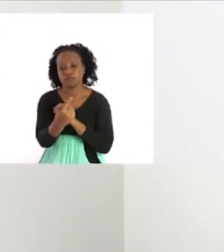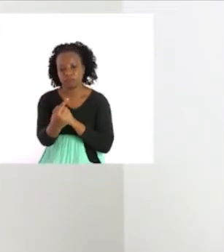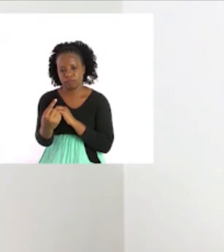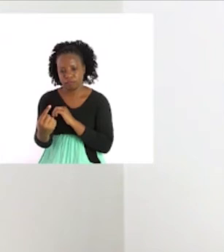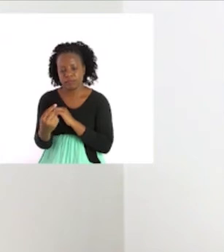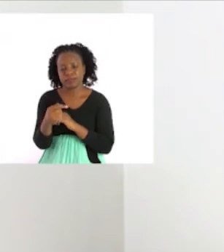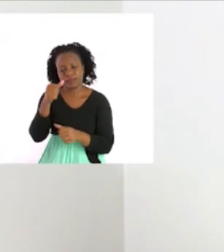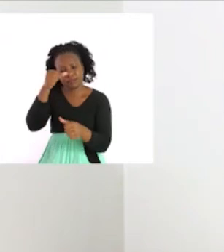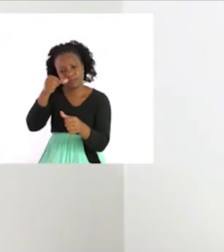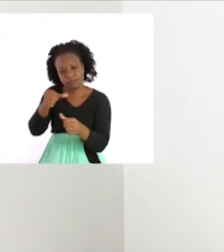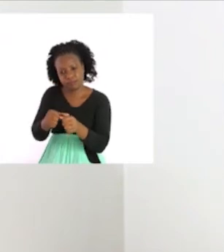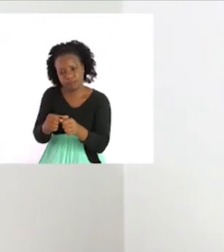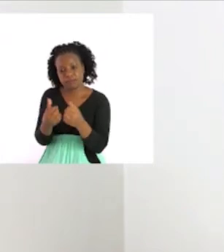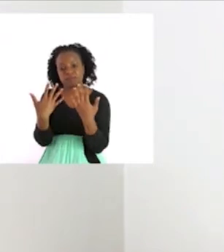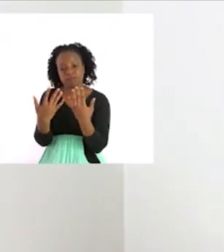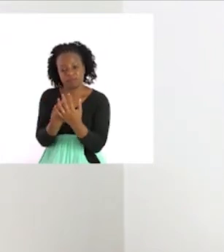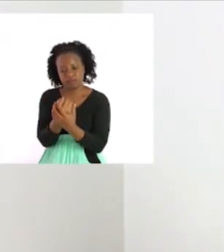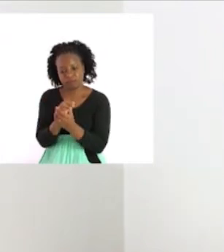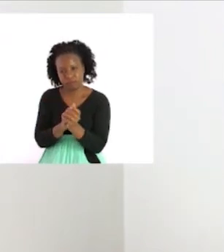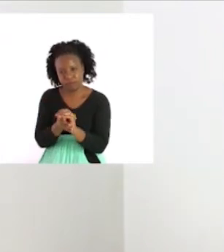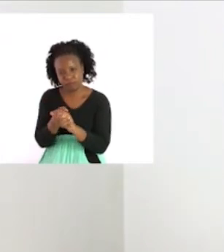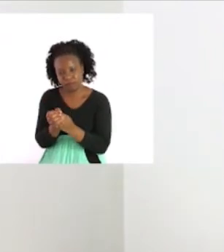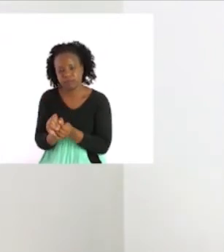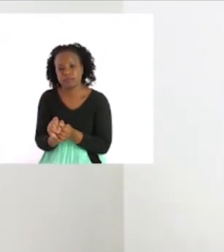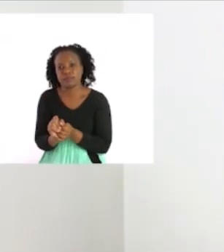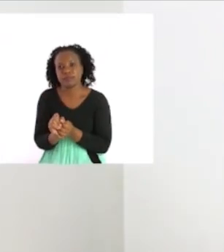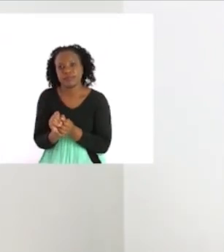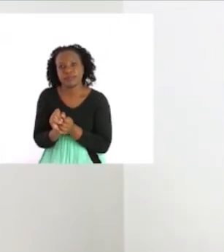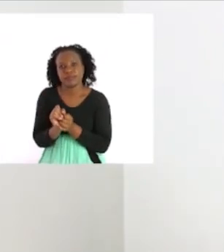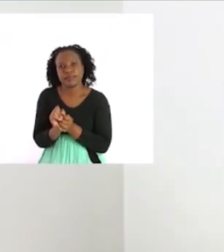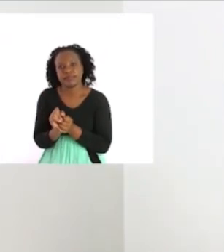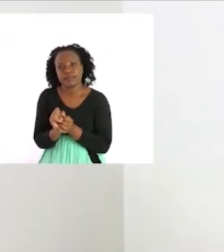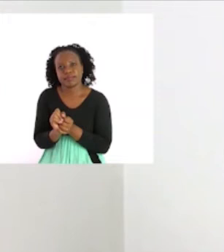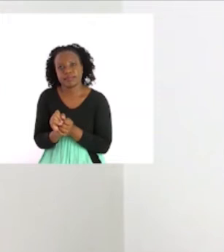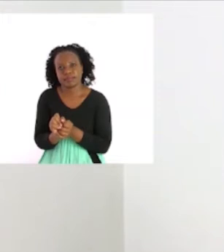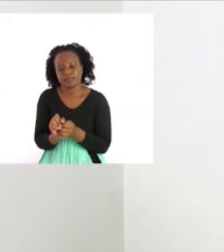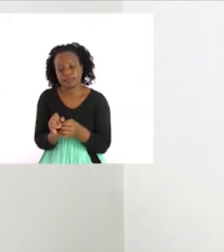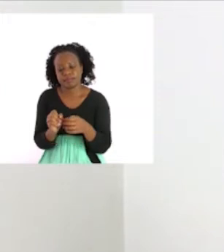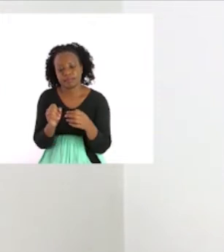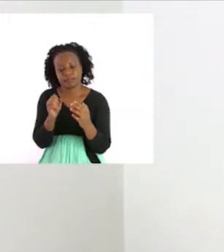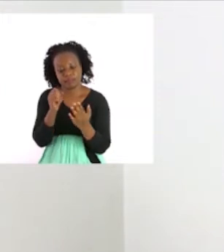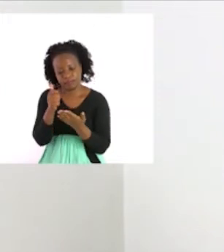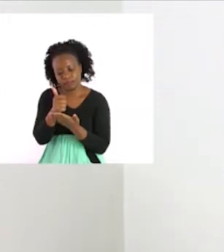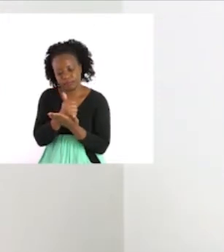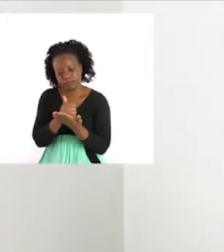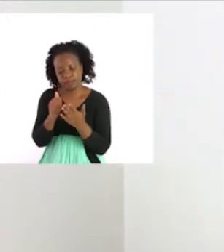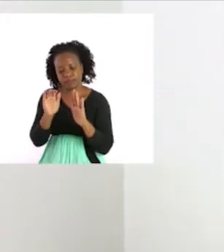to always wash your hands. Chanel, we are going to take our hand